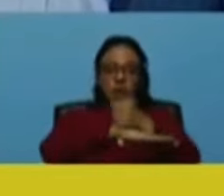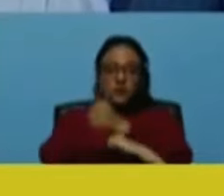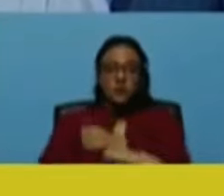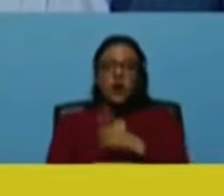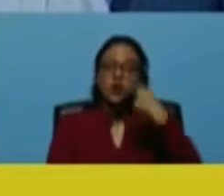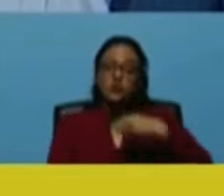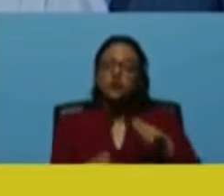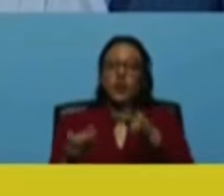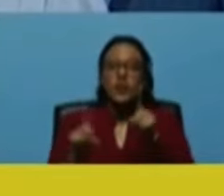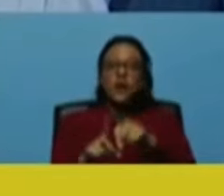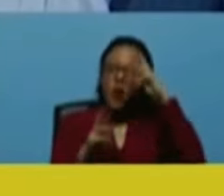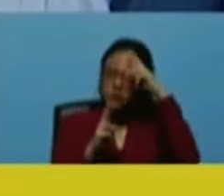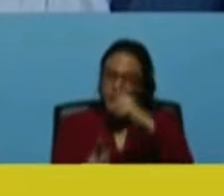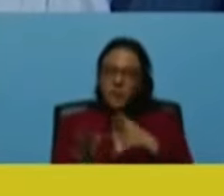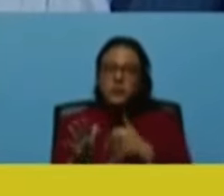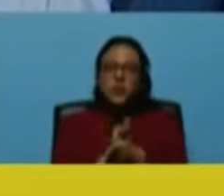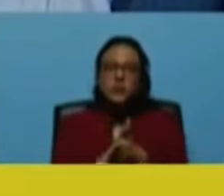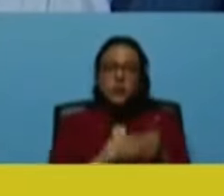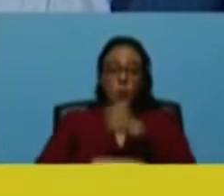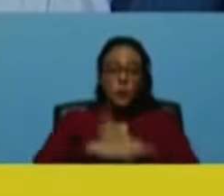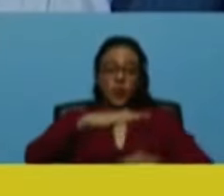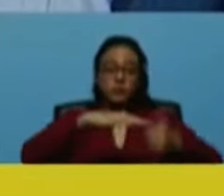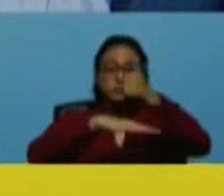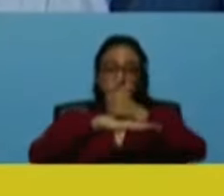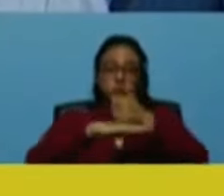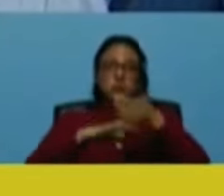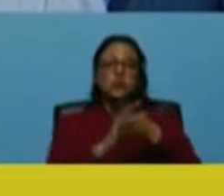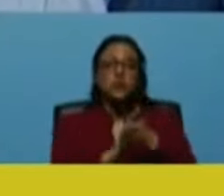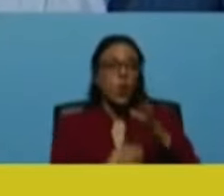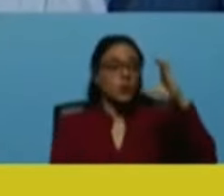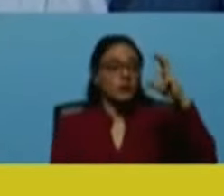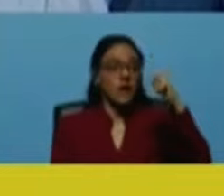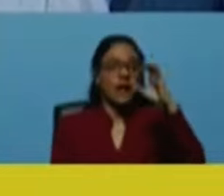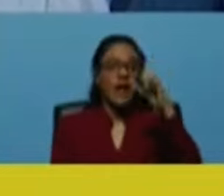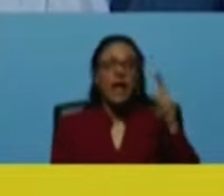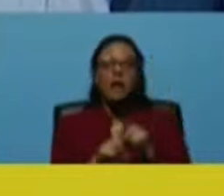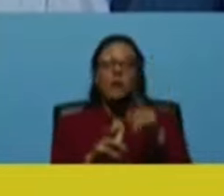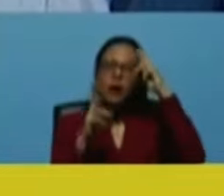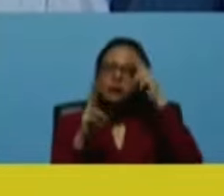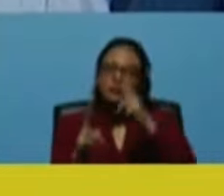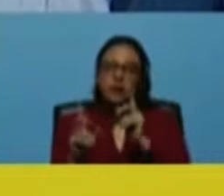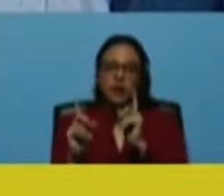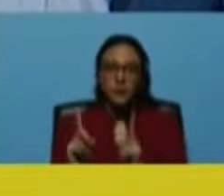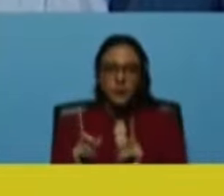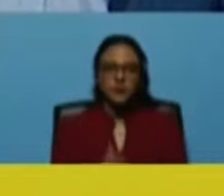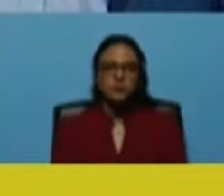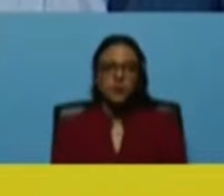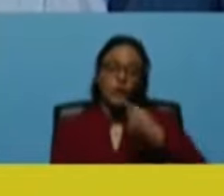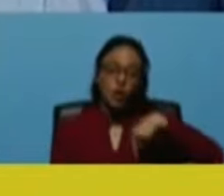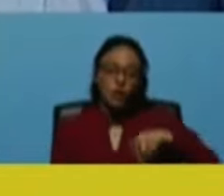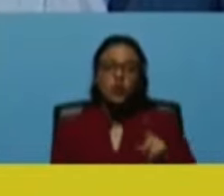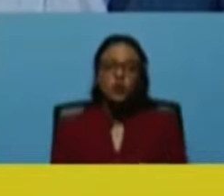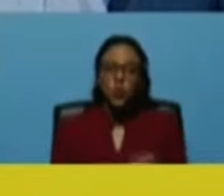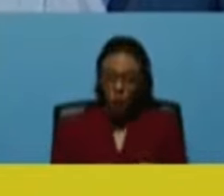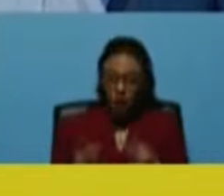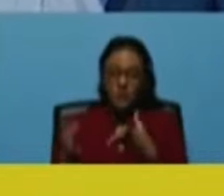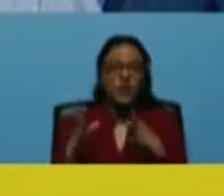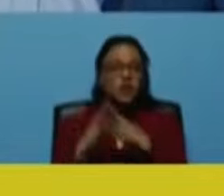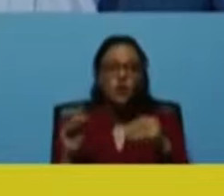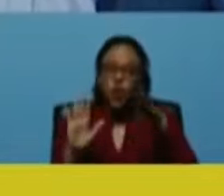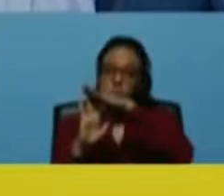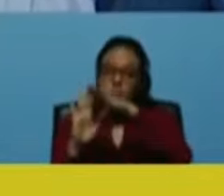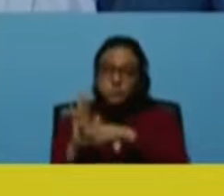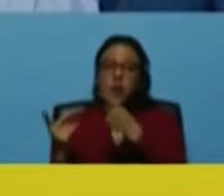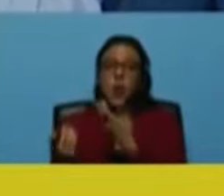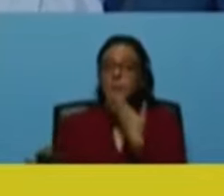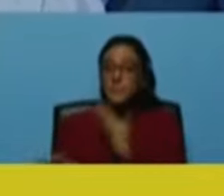Supreme Court of Justice summons concerning the affair of the electoral process. There we